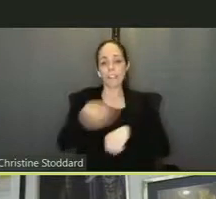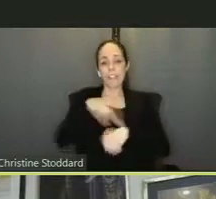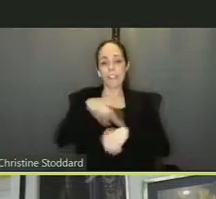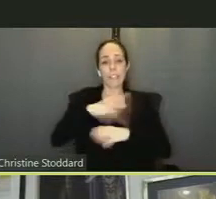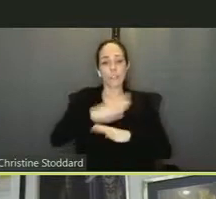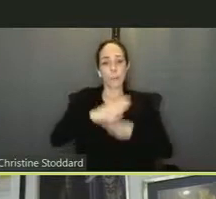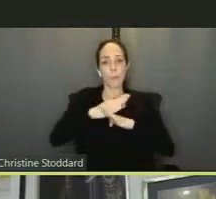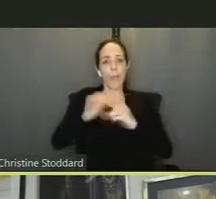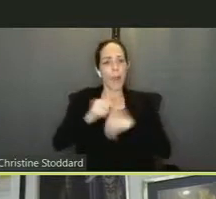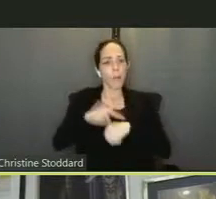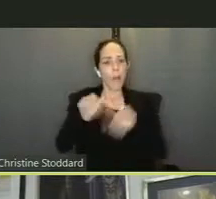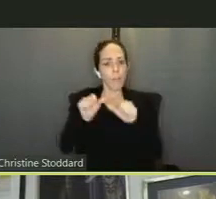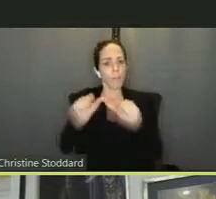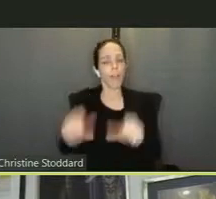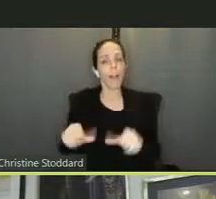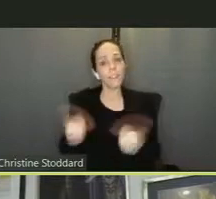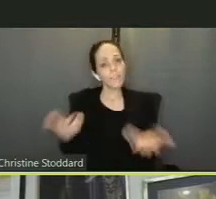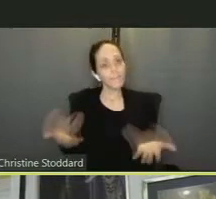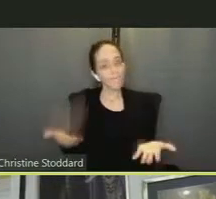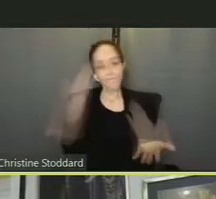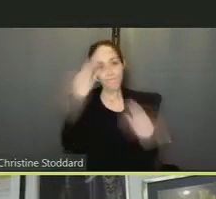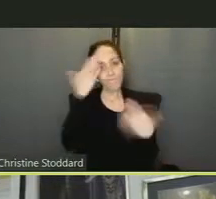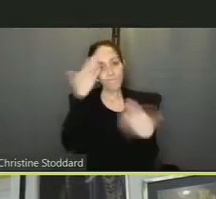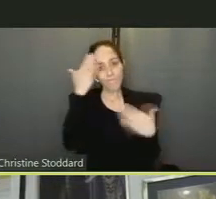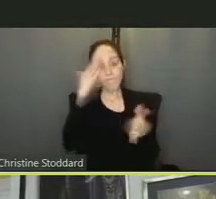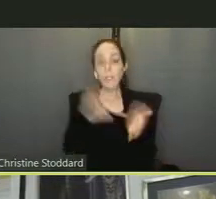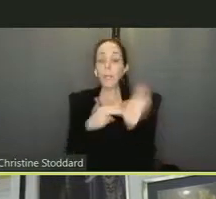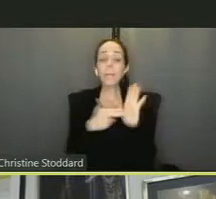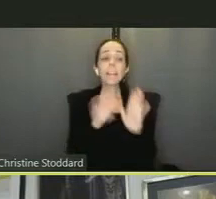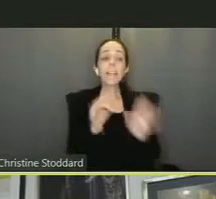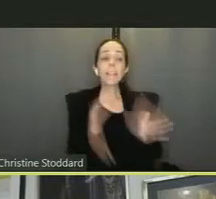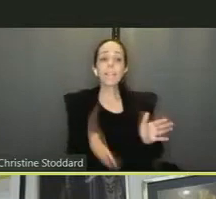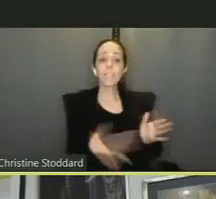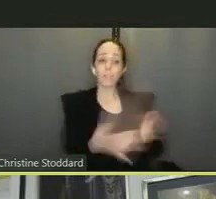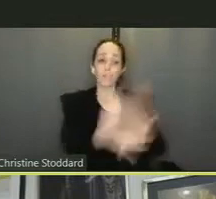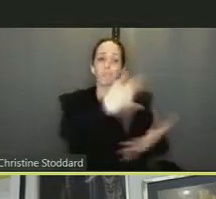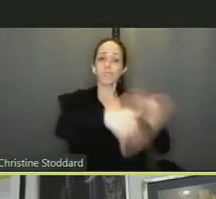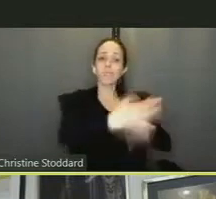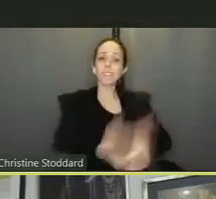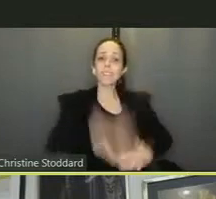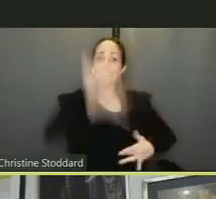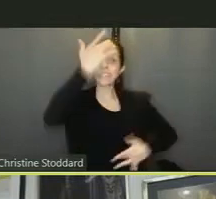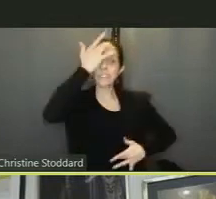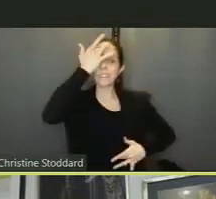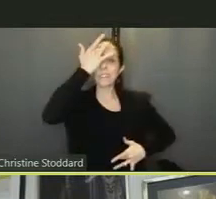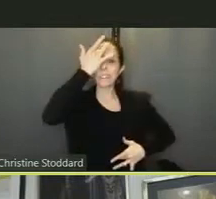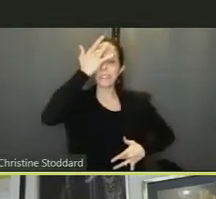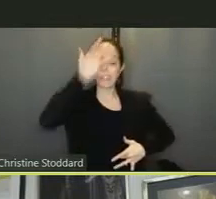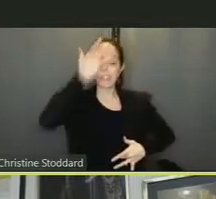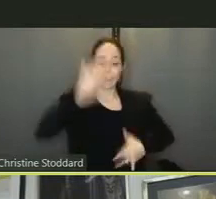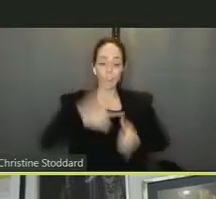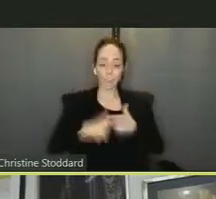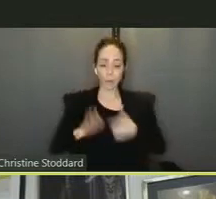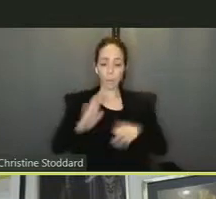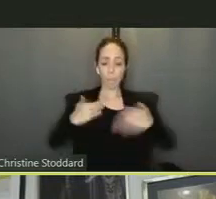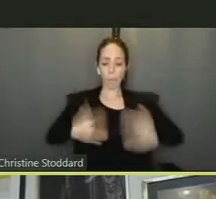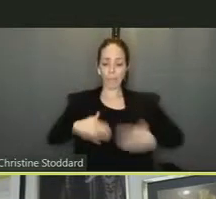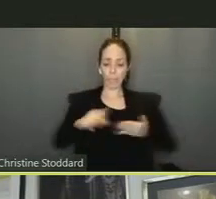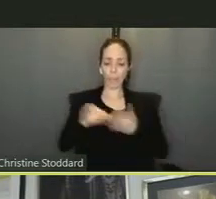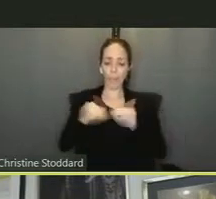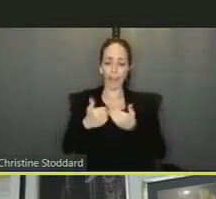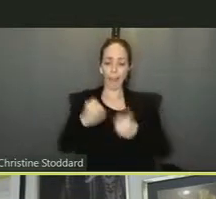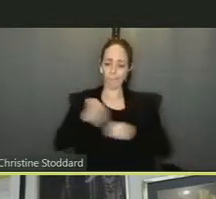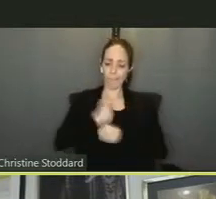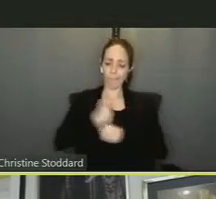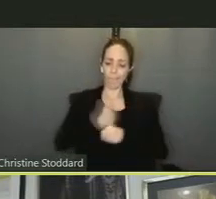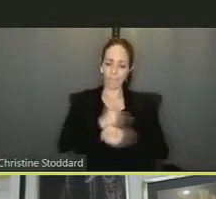immunity that you would get from getting the virus. So those of us who had chickenpox as kids, we are